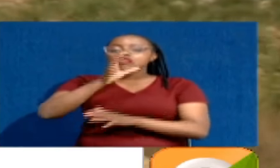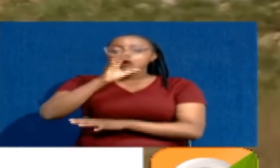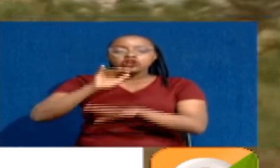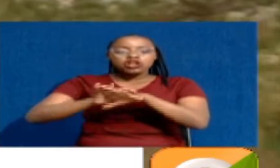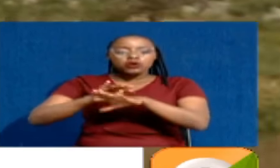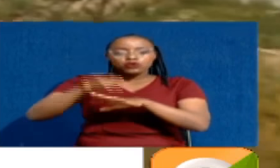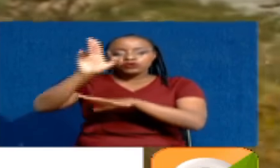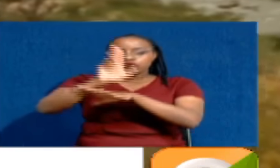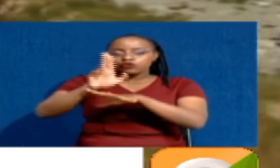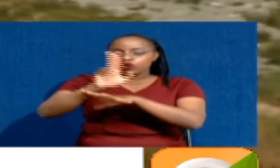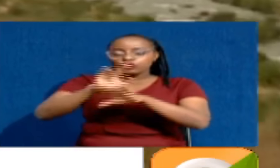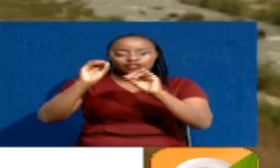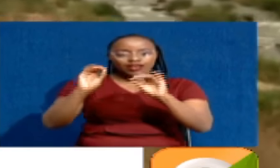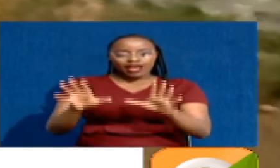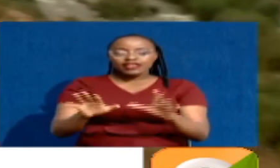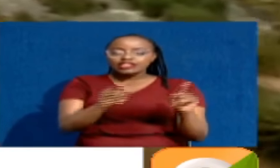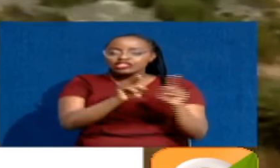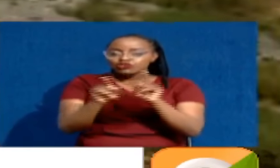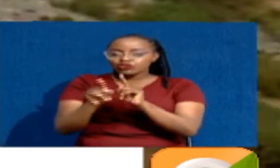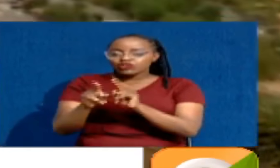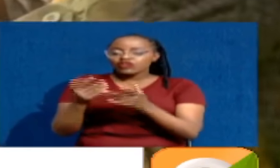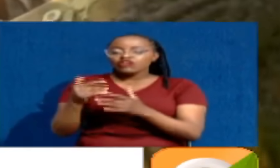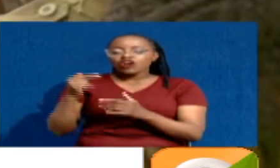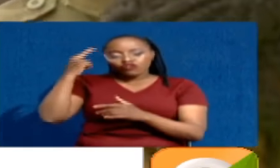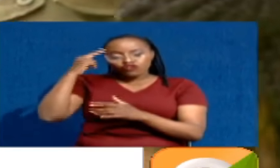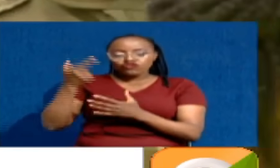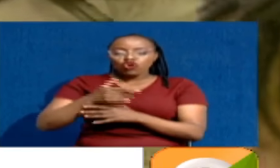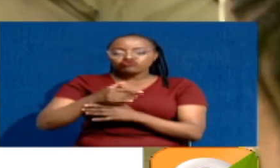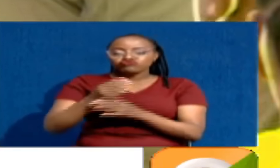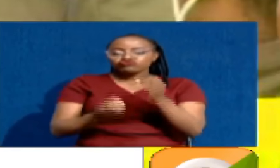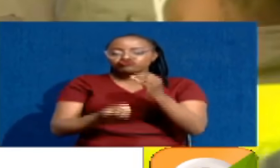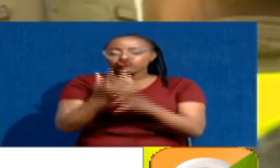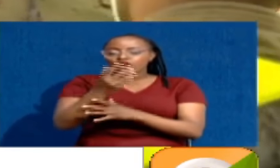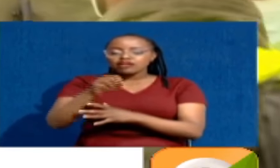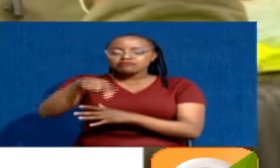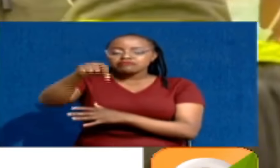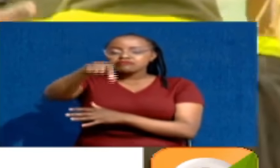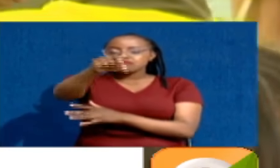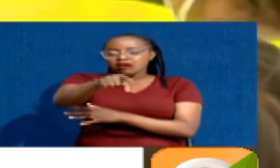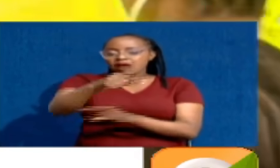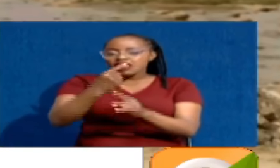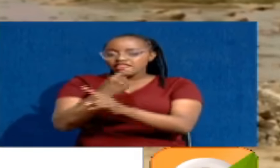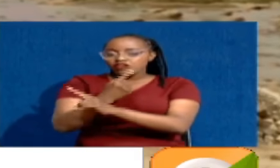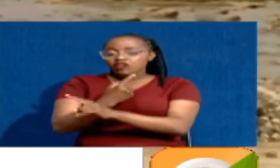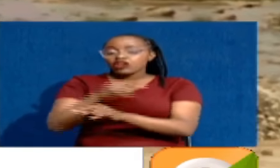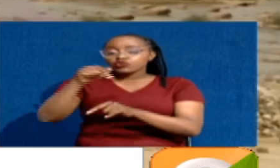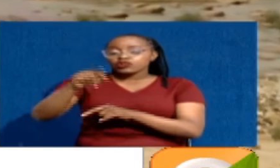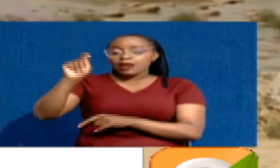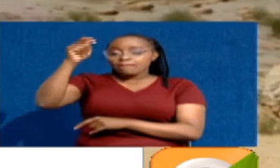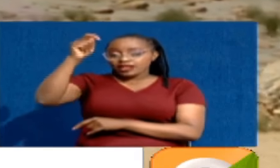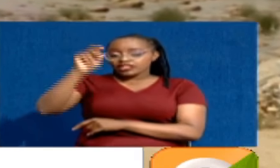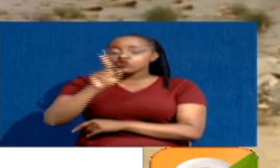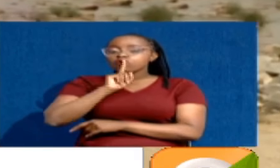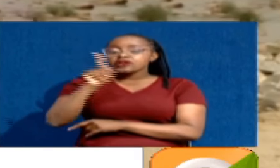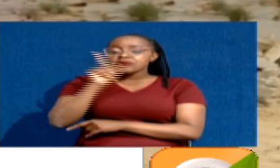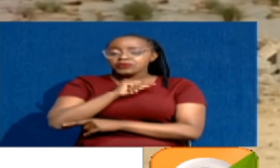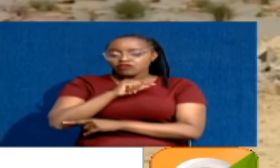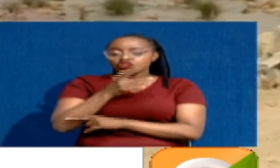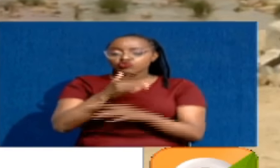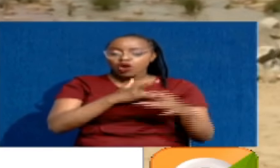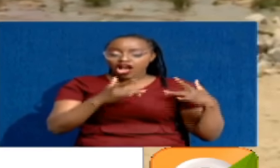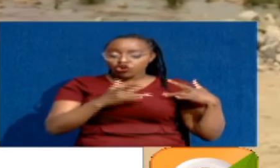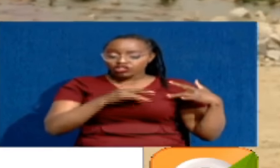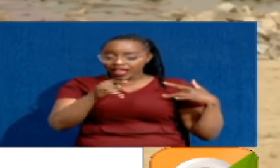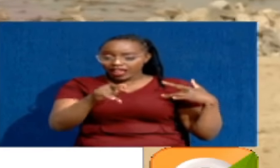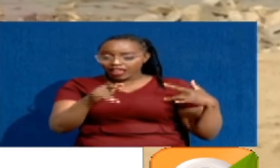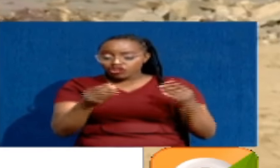human consumption, let alone irrigation. And today, President Uhuru Kenyatta ordered NEMA to act on the concerns.